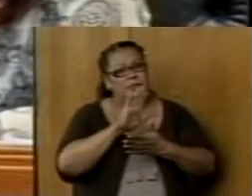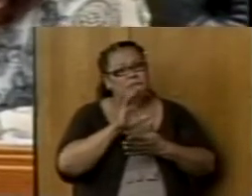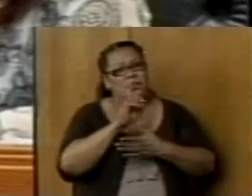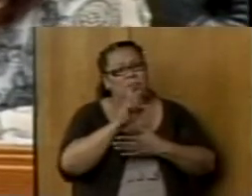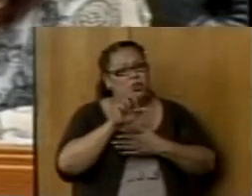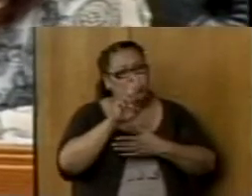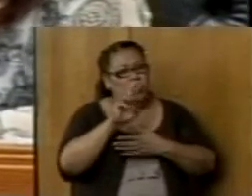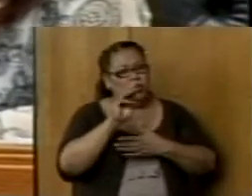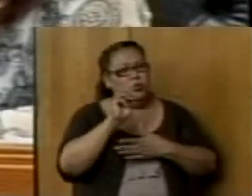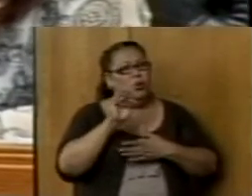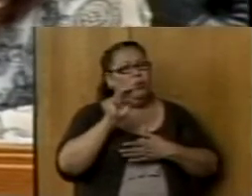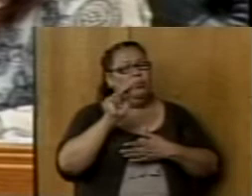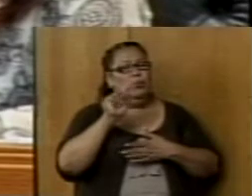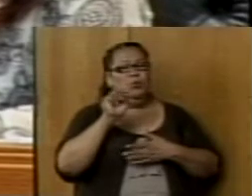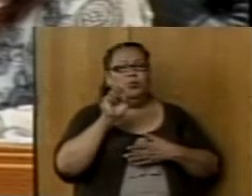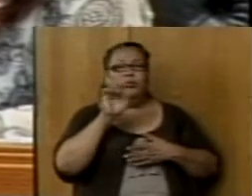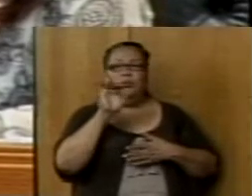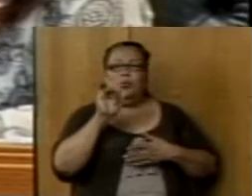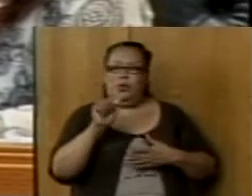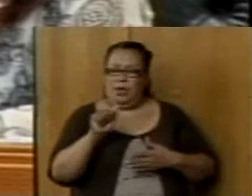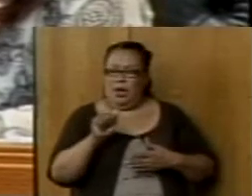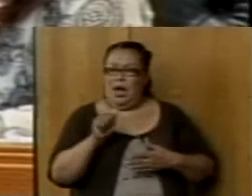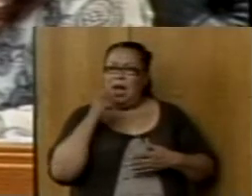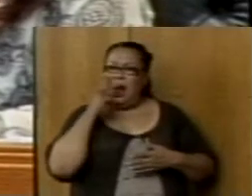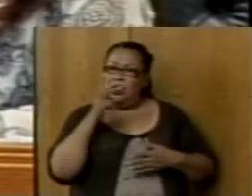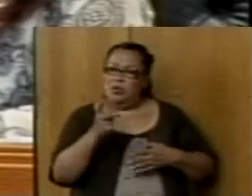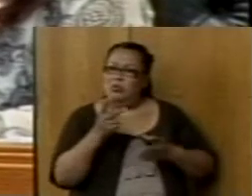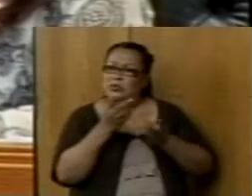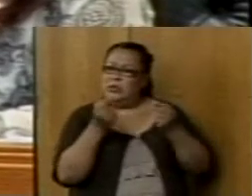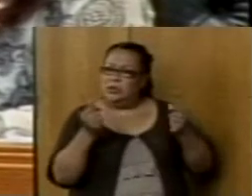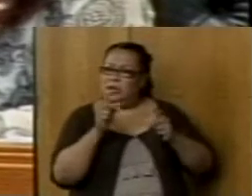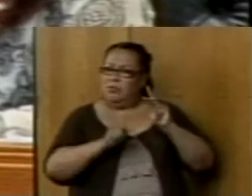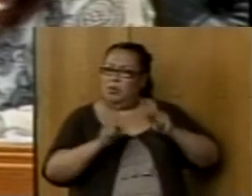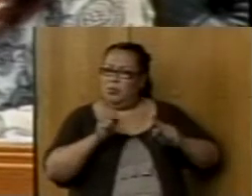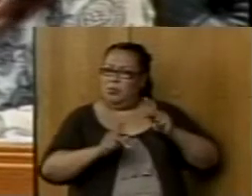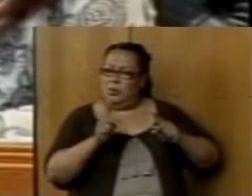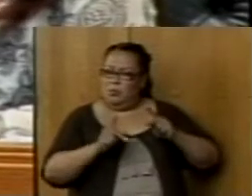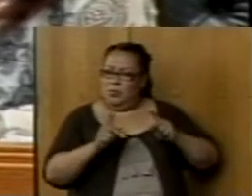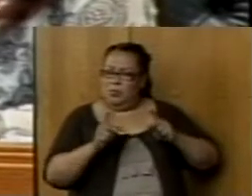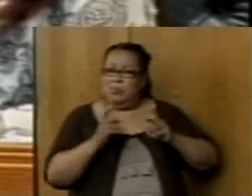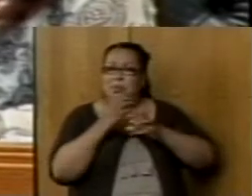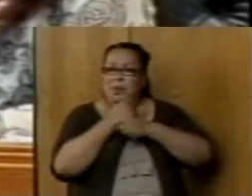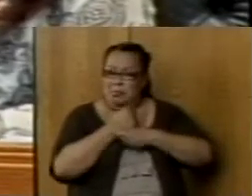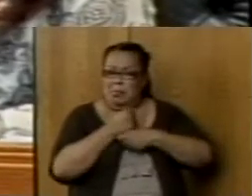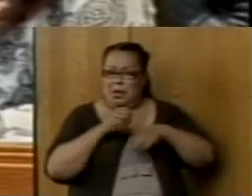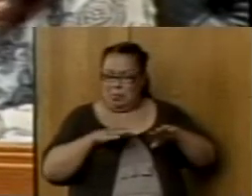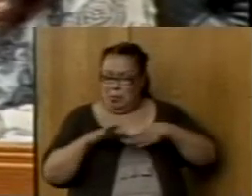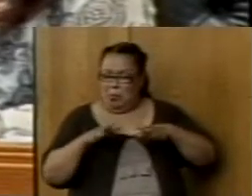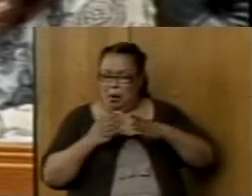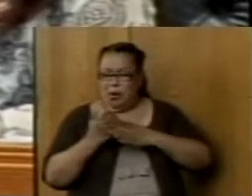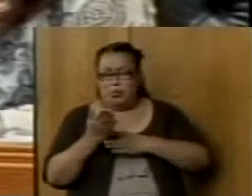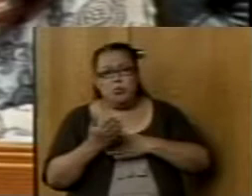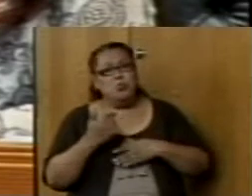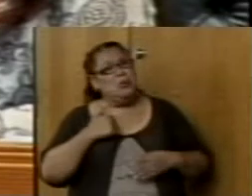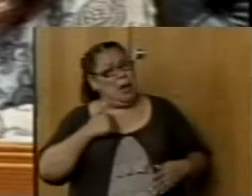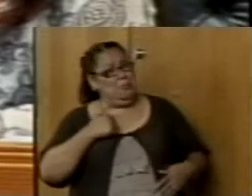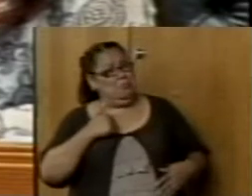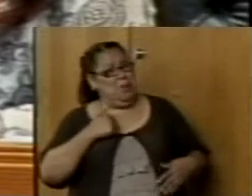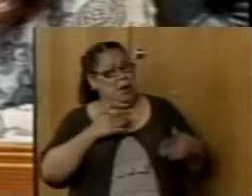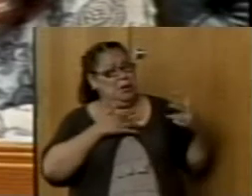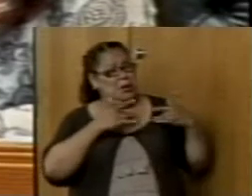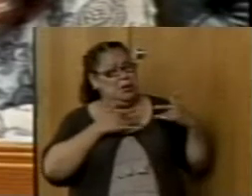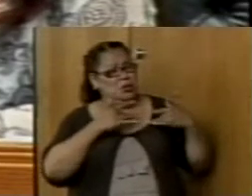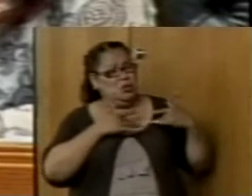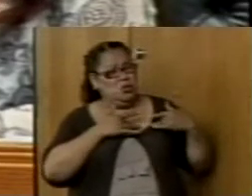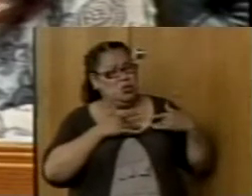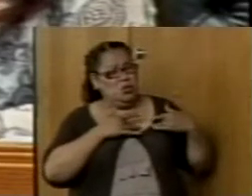Dr. Montoya, there, I looked at the several people that made the walkthrough, and my concern is